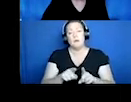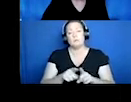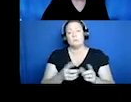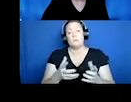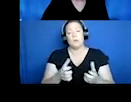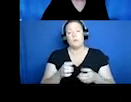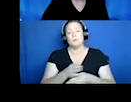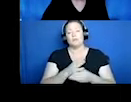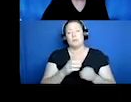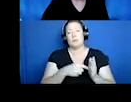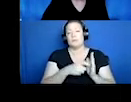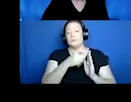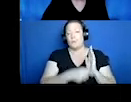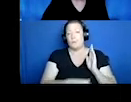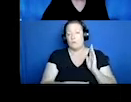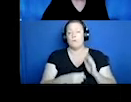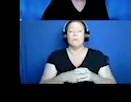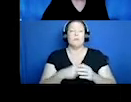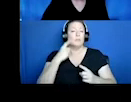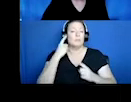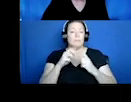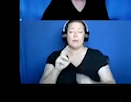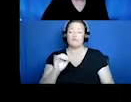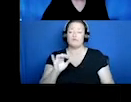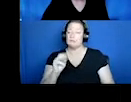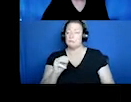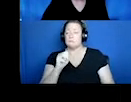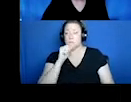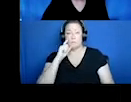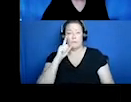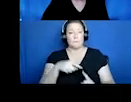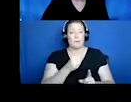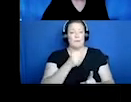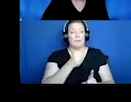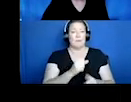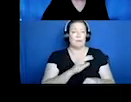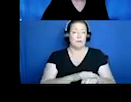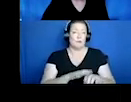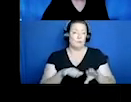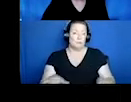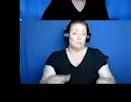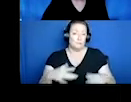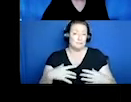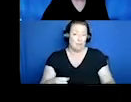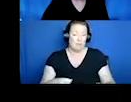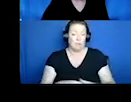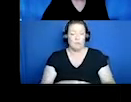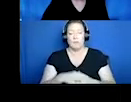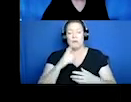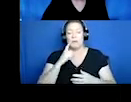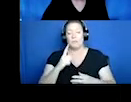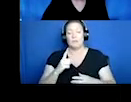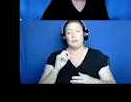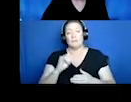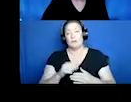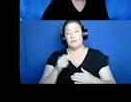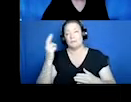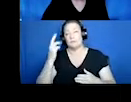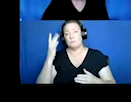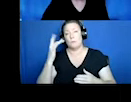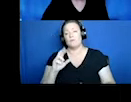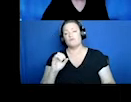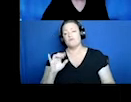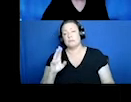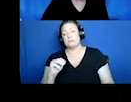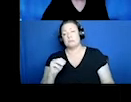share this article. When we think of racism, we don't really think about the impact on our children's health. And I think that's why racism